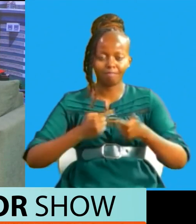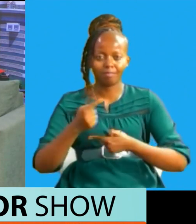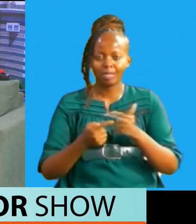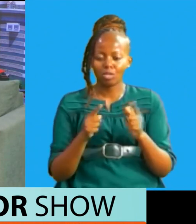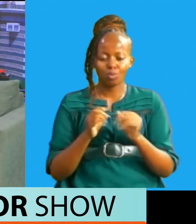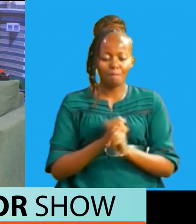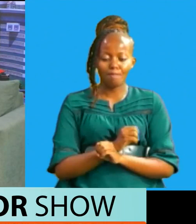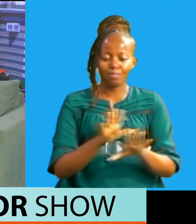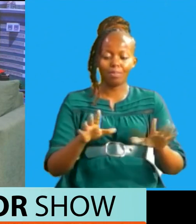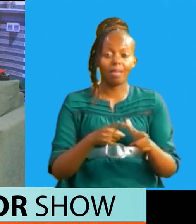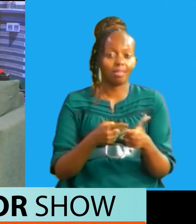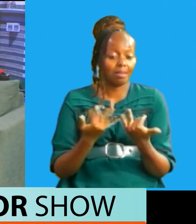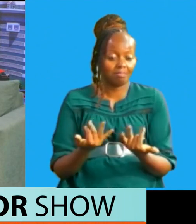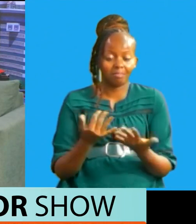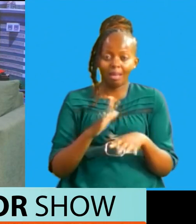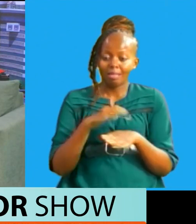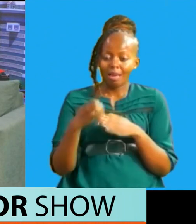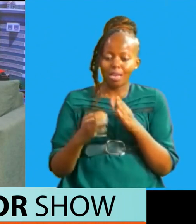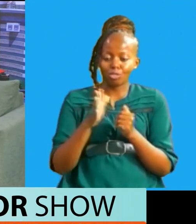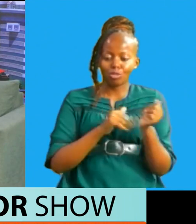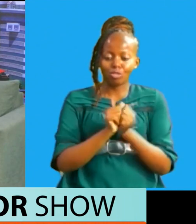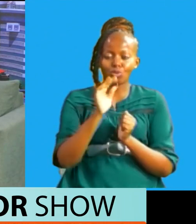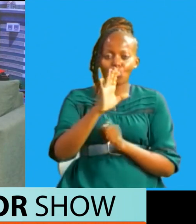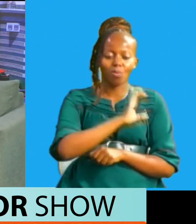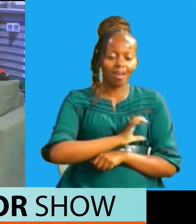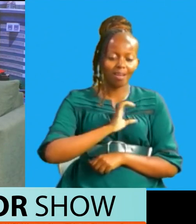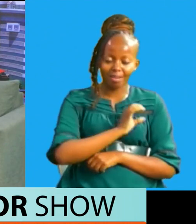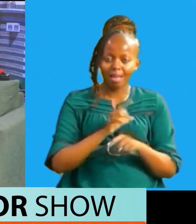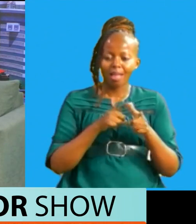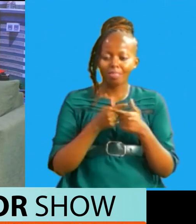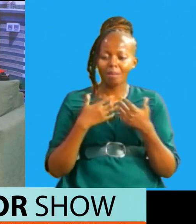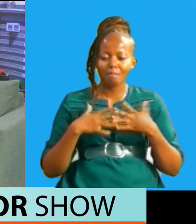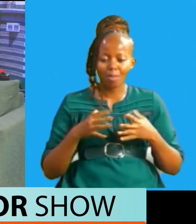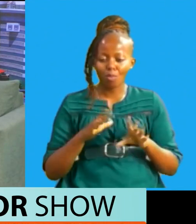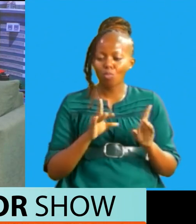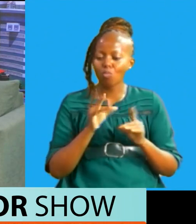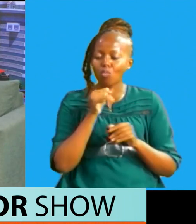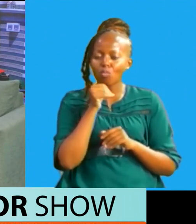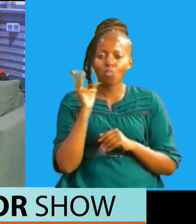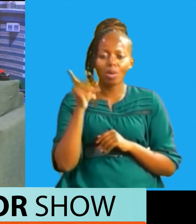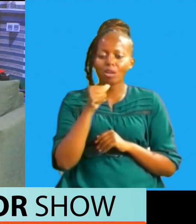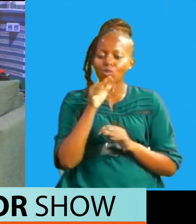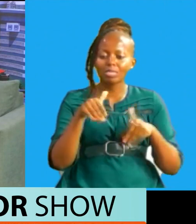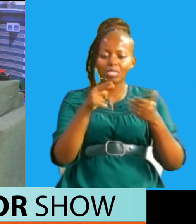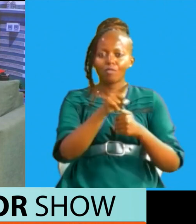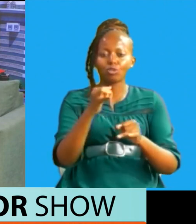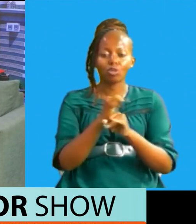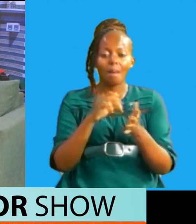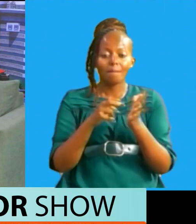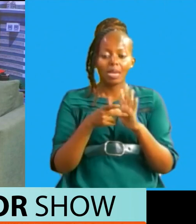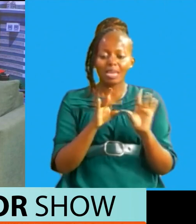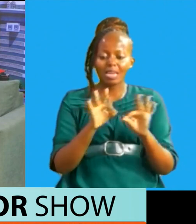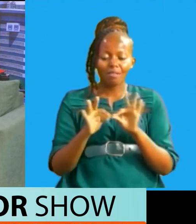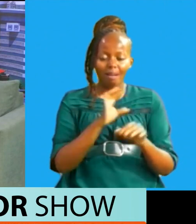spread, and you just end up ruining your reputation, and people won't even give you jobs. So just having good